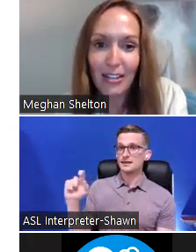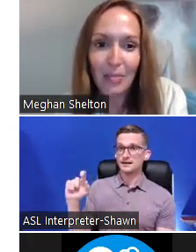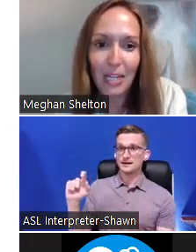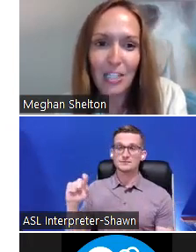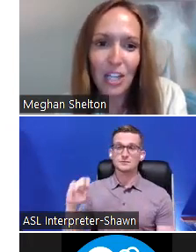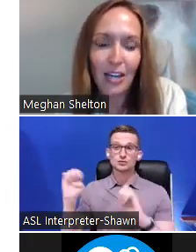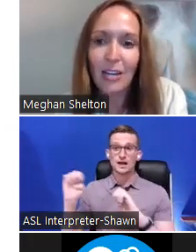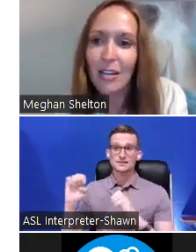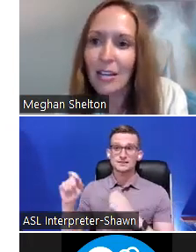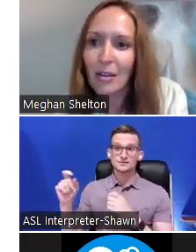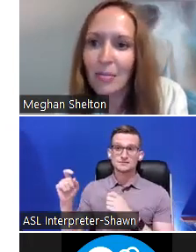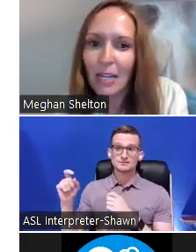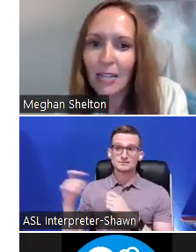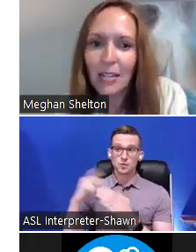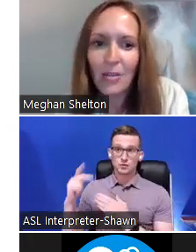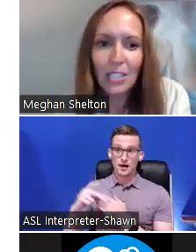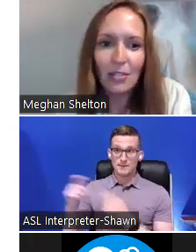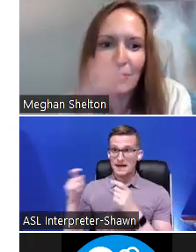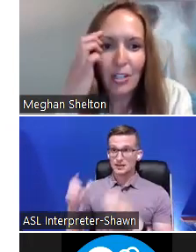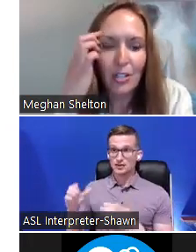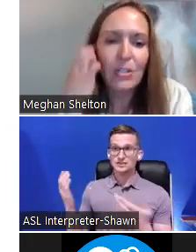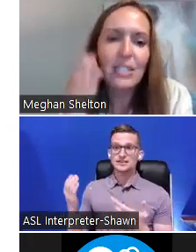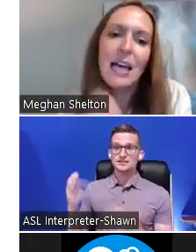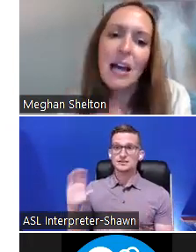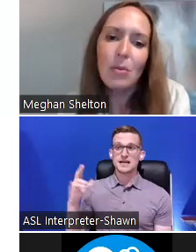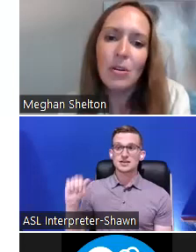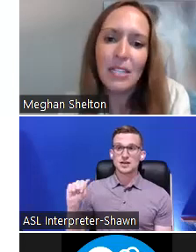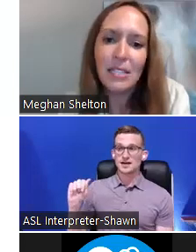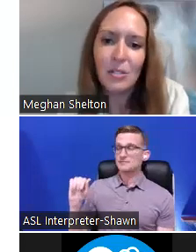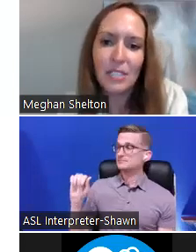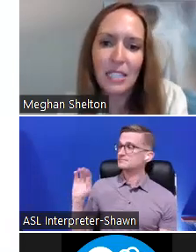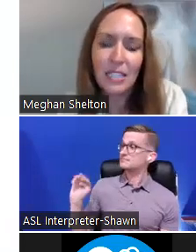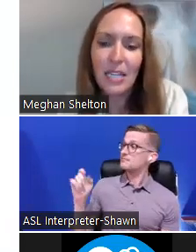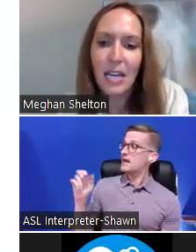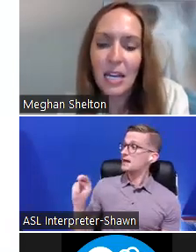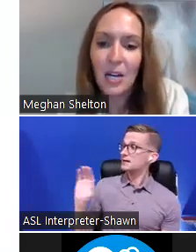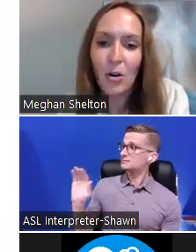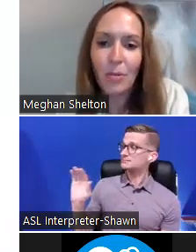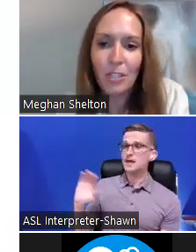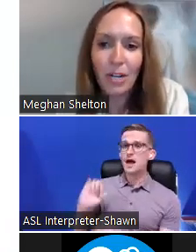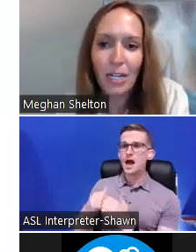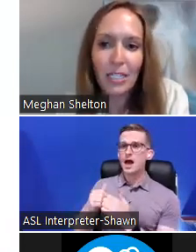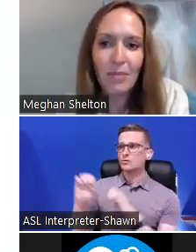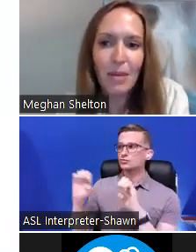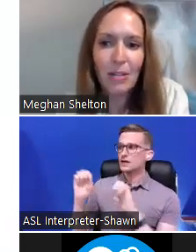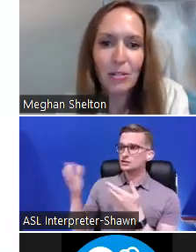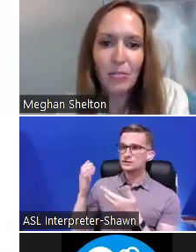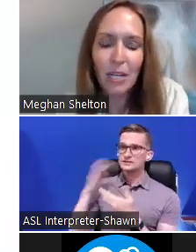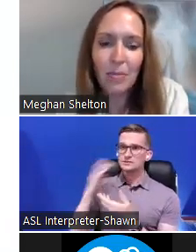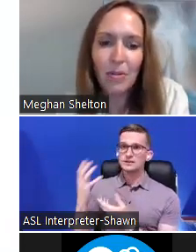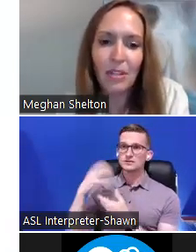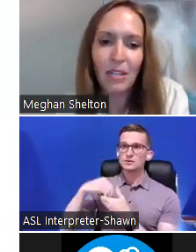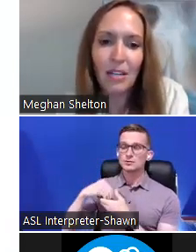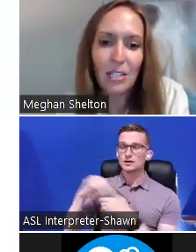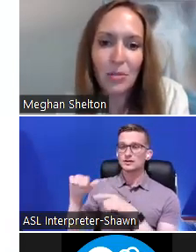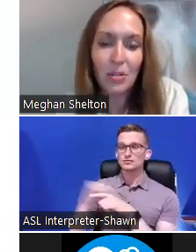here at the BHA. Megan, the question for you is, how will crisis services incorporate training to better serve